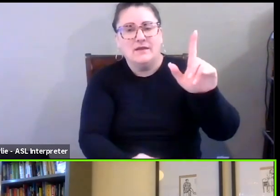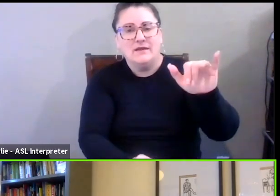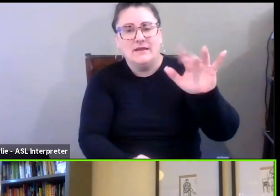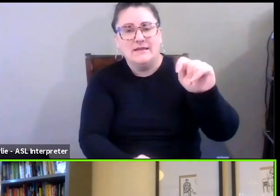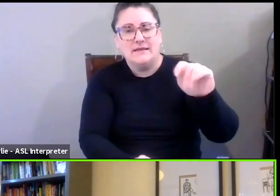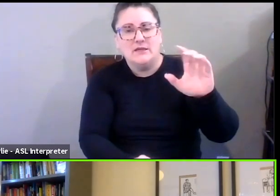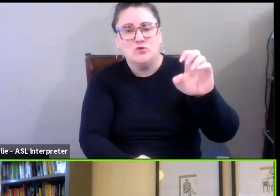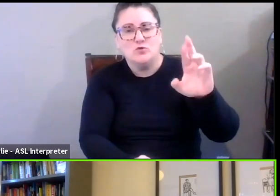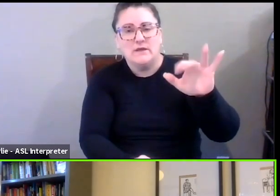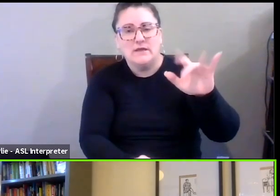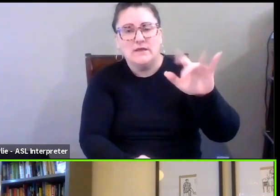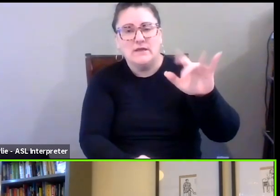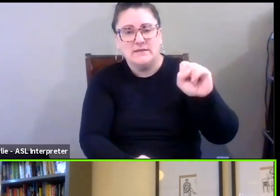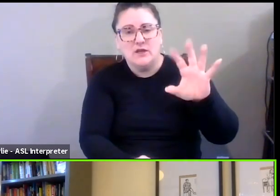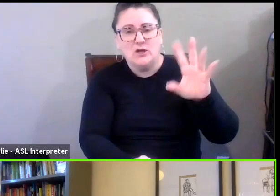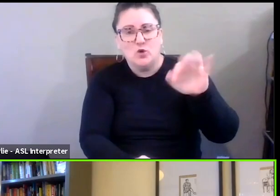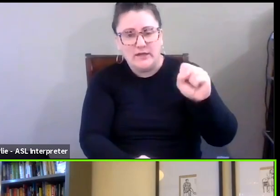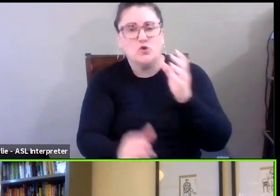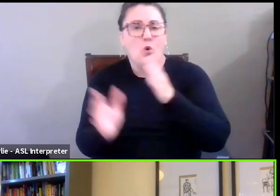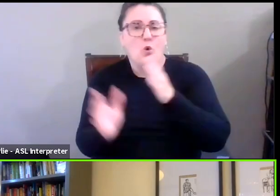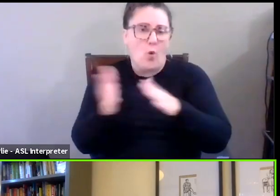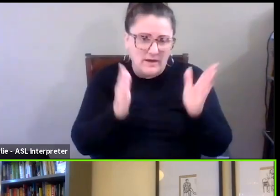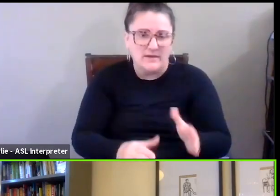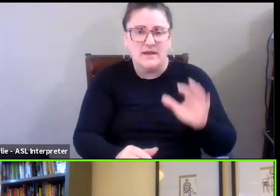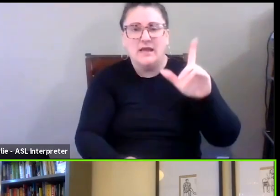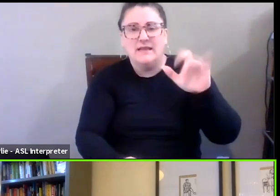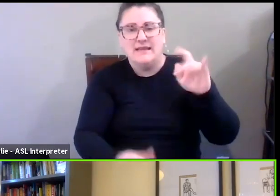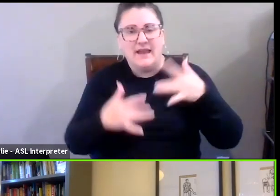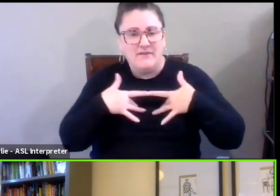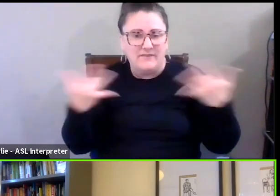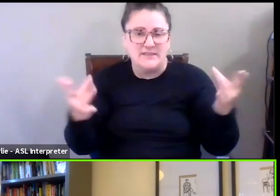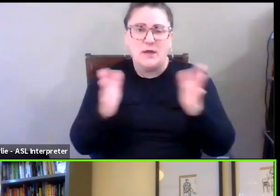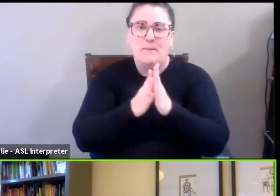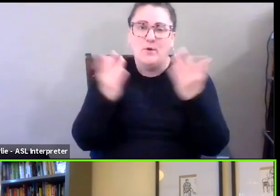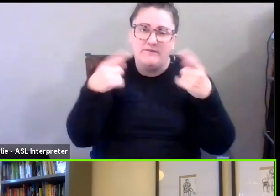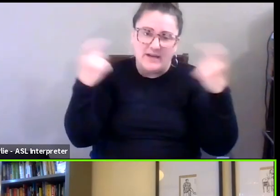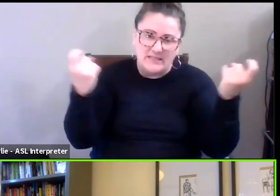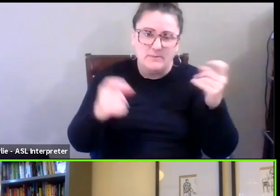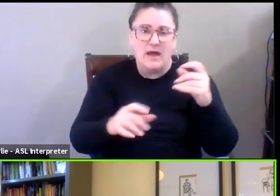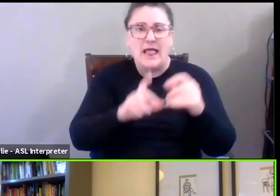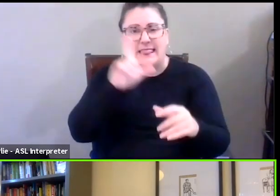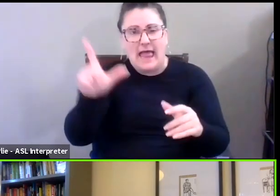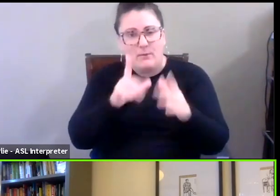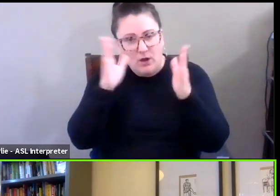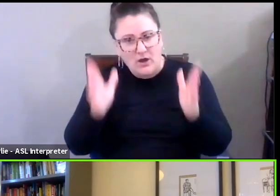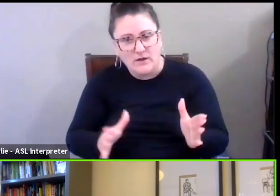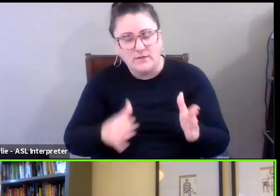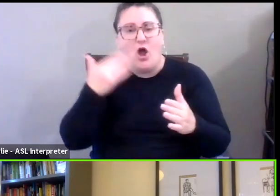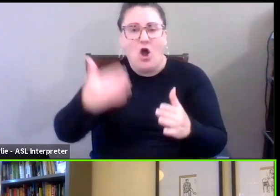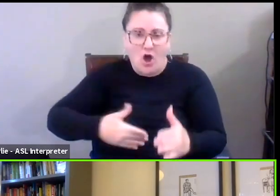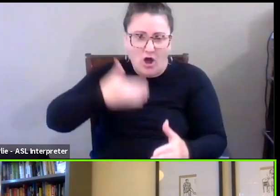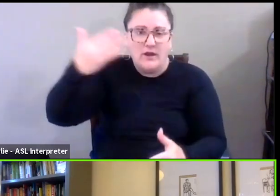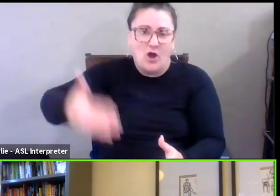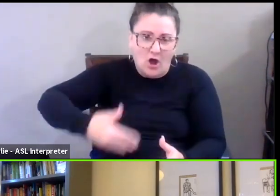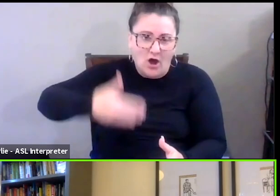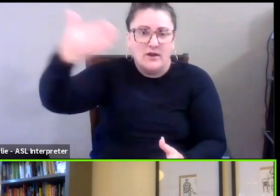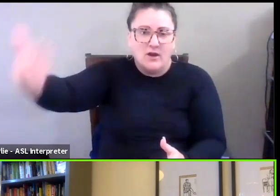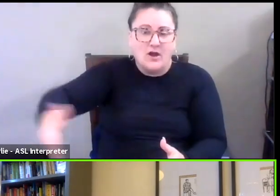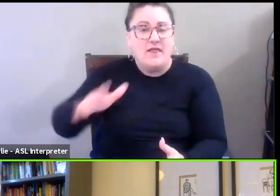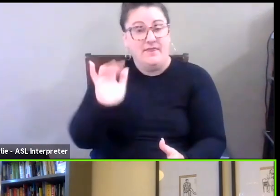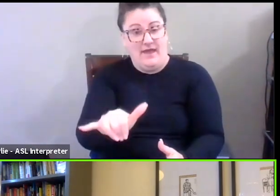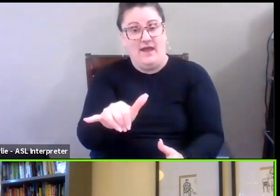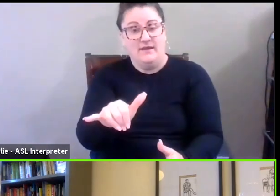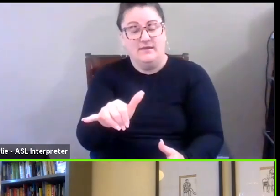the curators, organizers of literary events, book festivals, librarians, on and on. That's, you